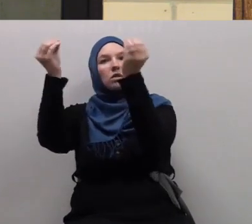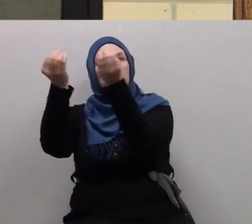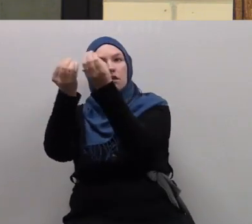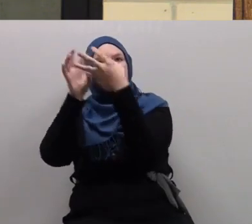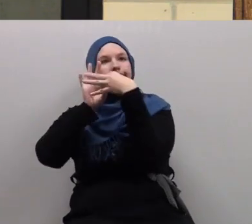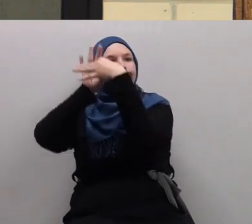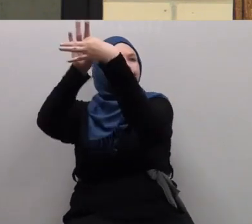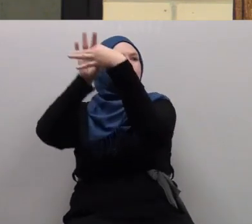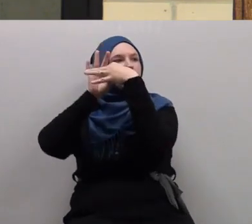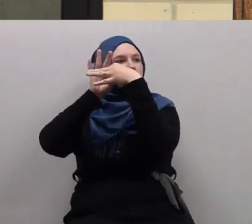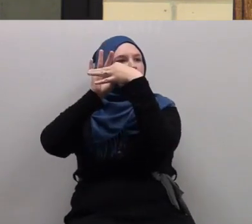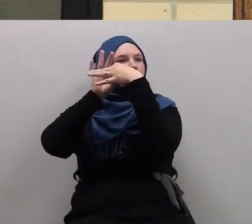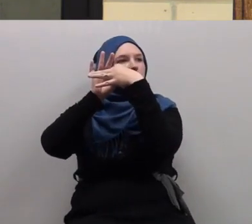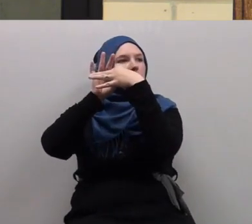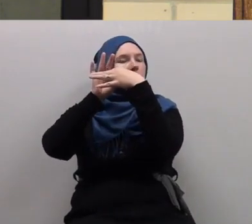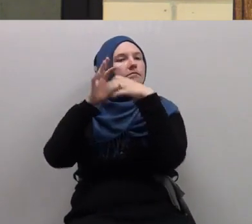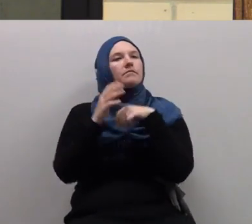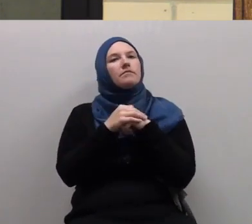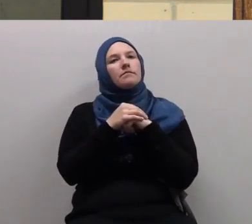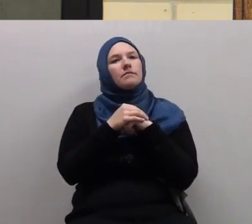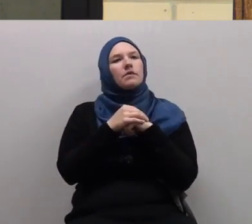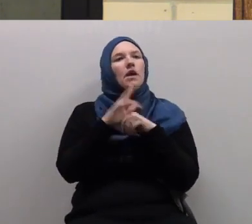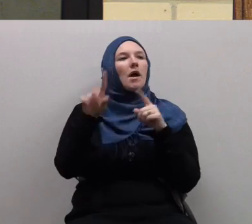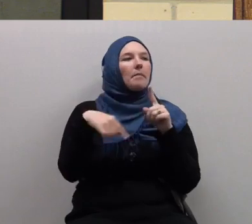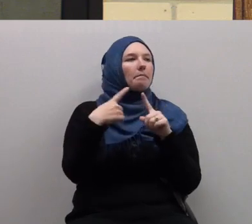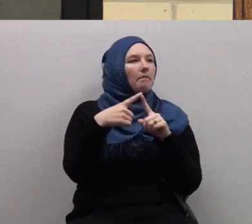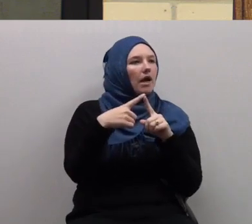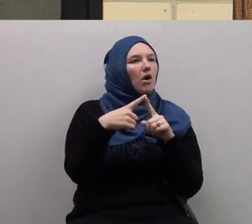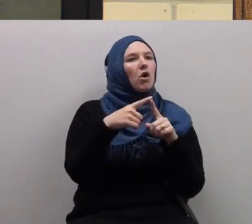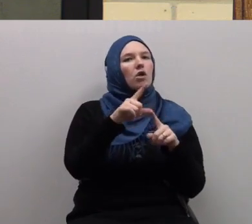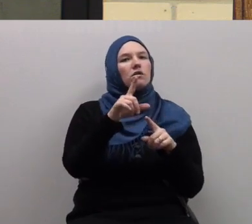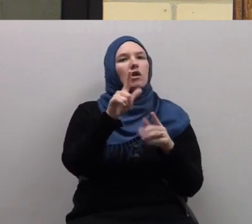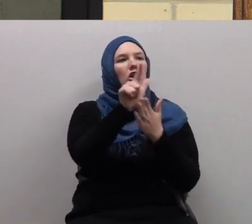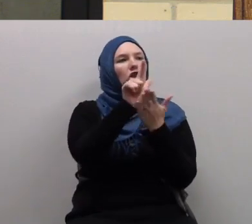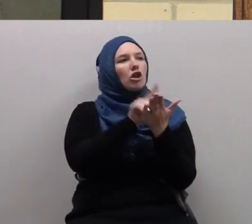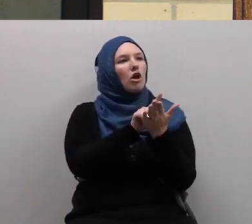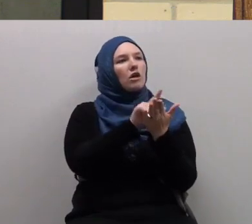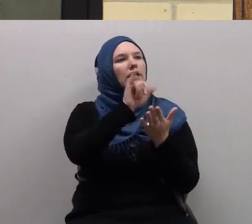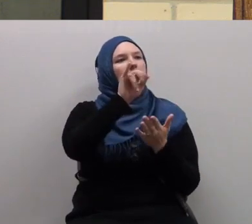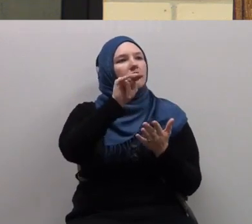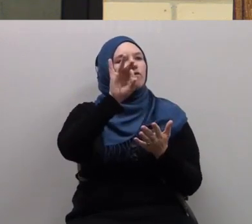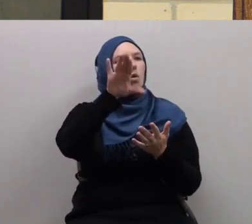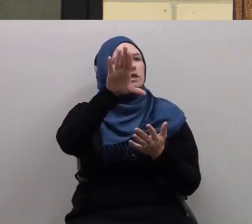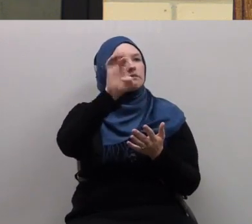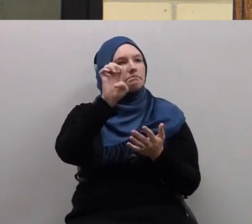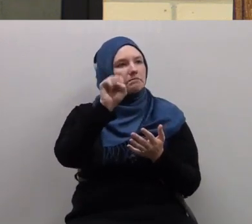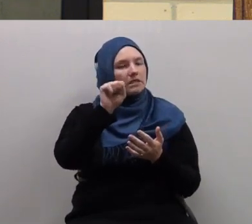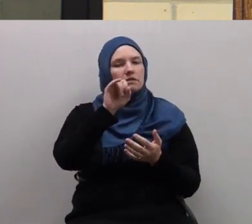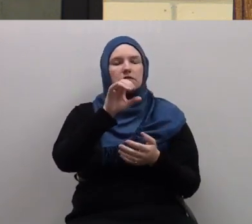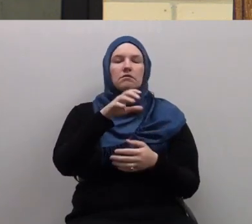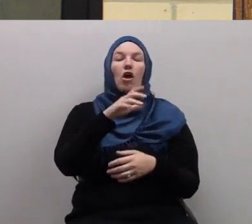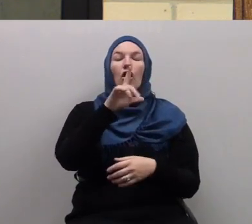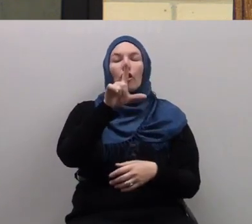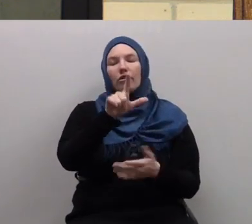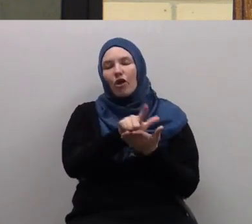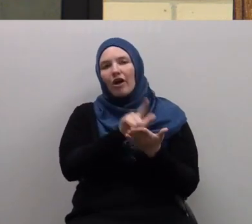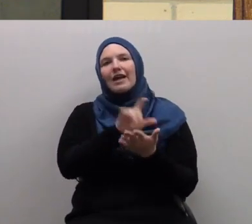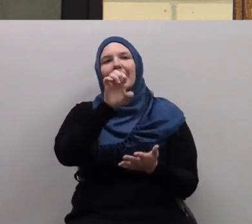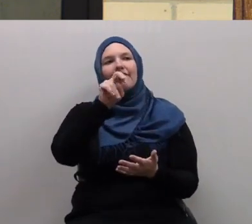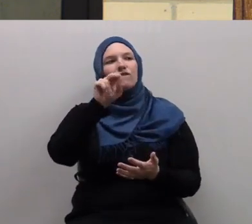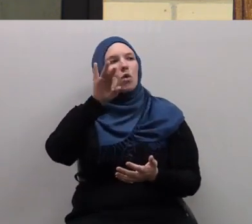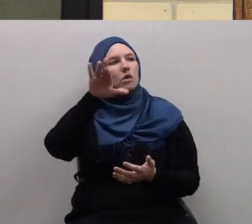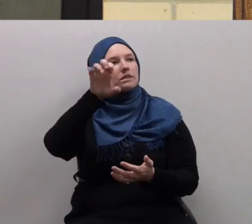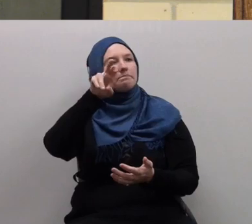Law Enforcement Accountability and Responsibility, that's another organization, Committee to Stop